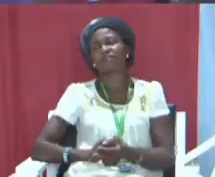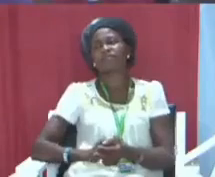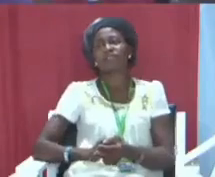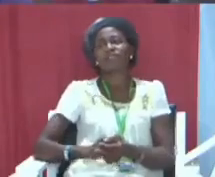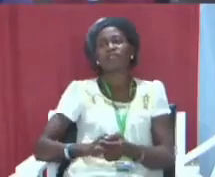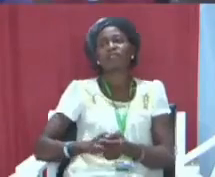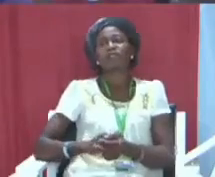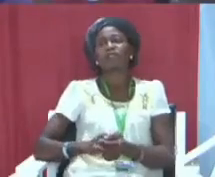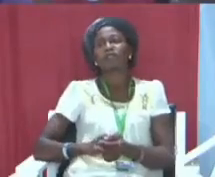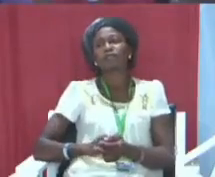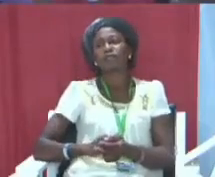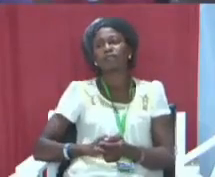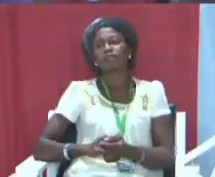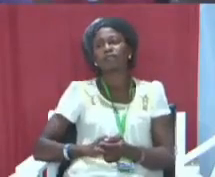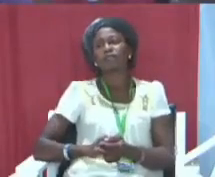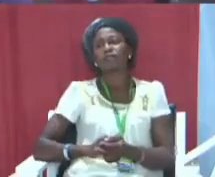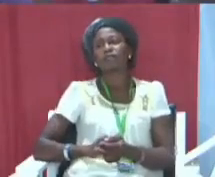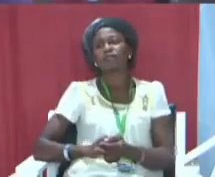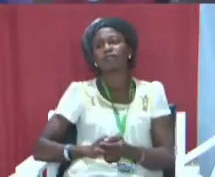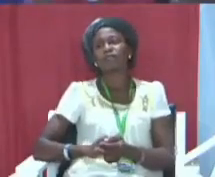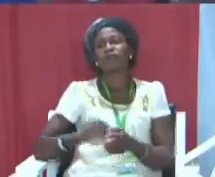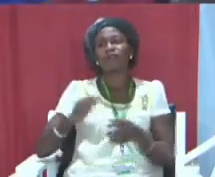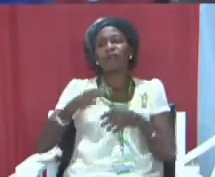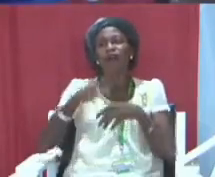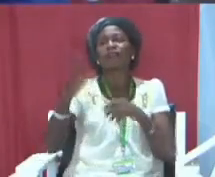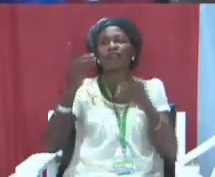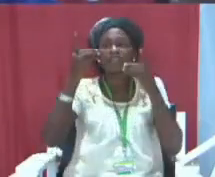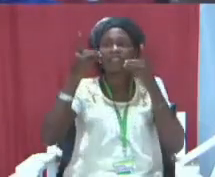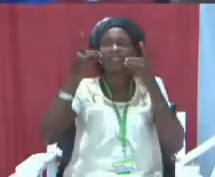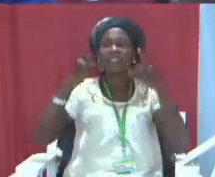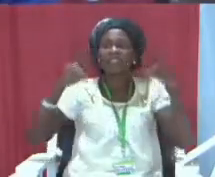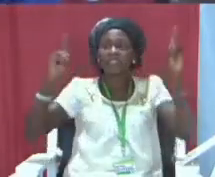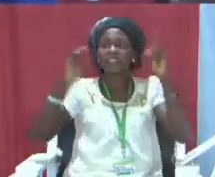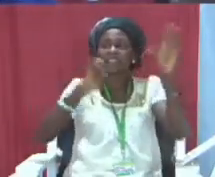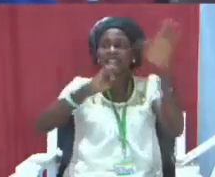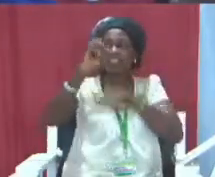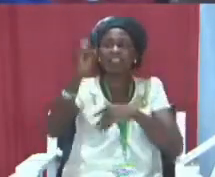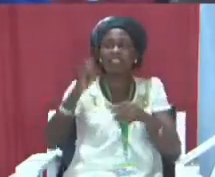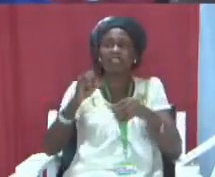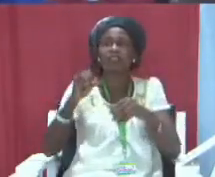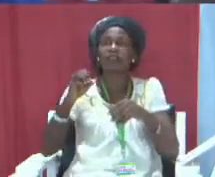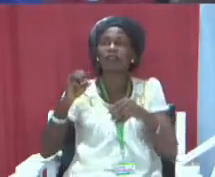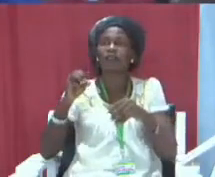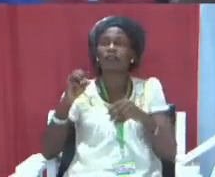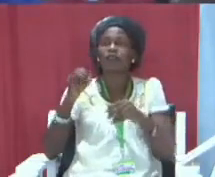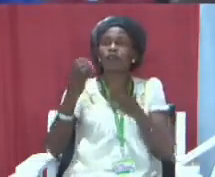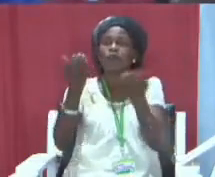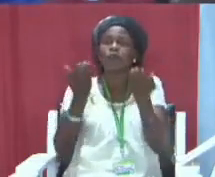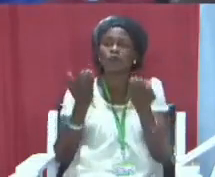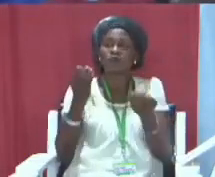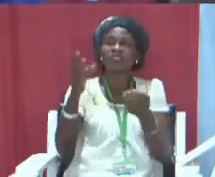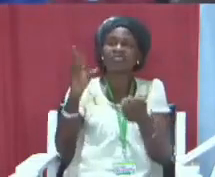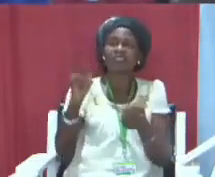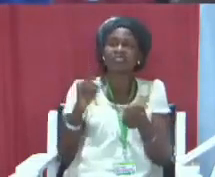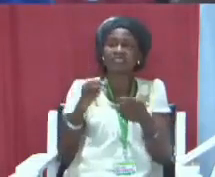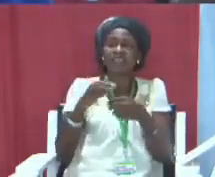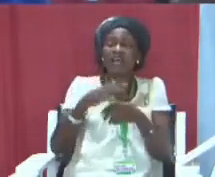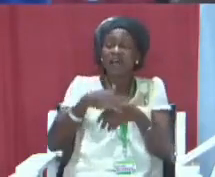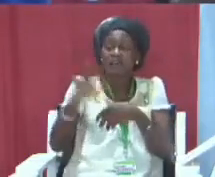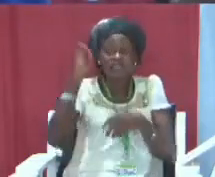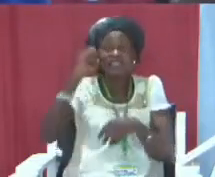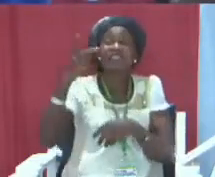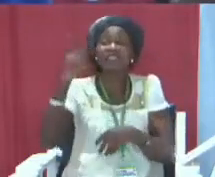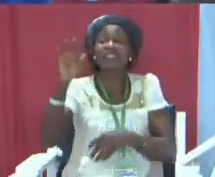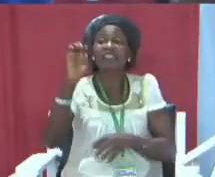Even Ahab, after declaring Elijah wanted, when finally he saw Elijah, he